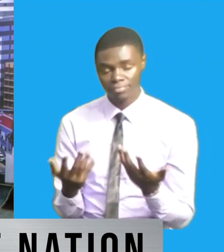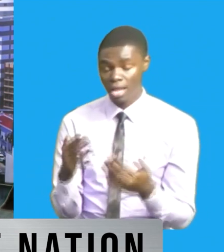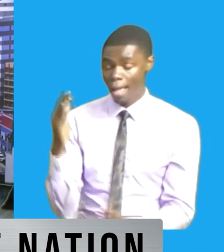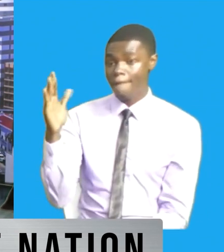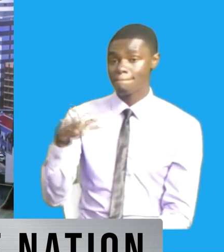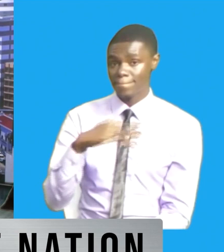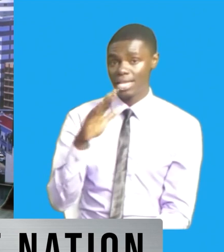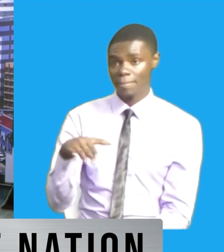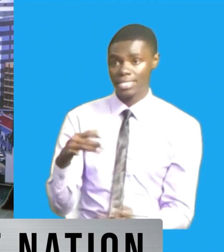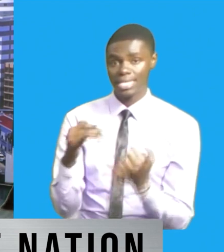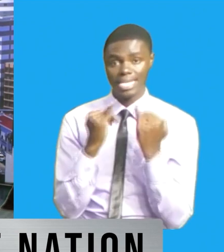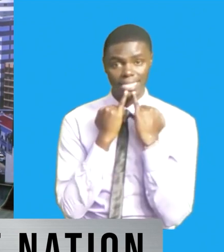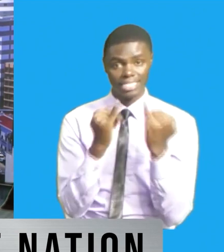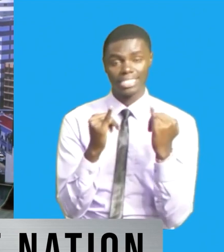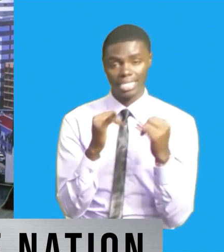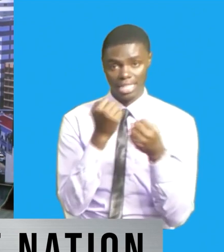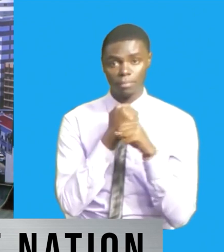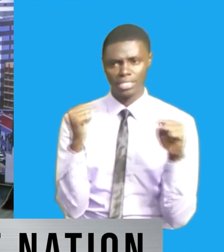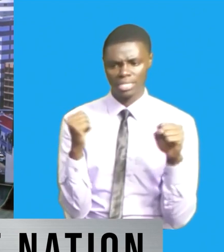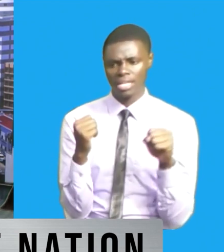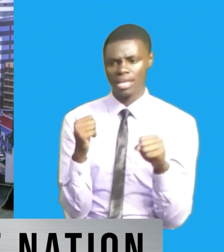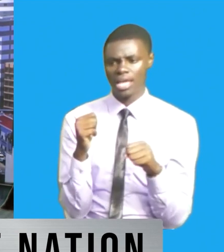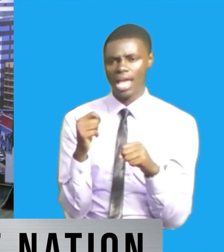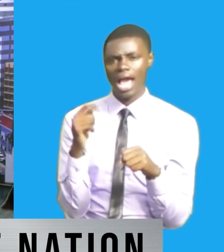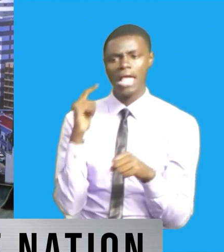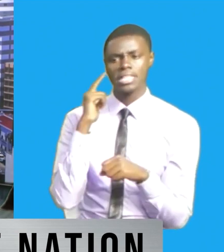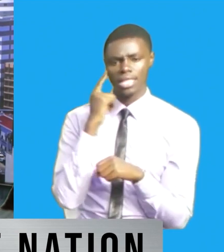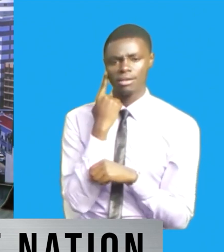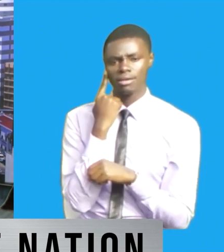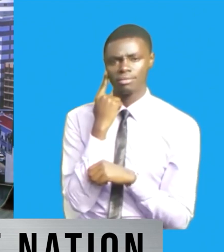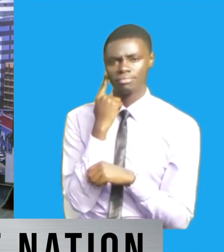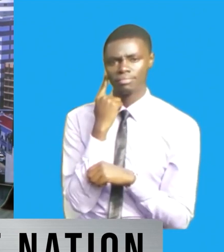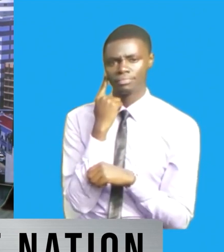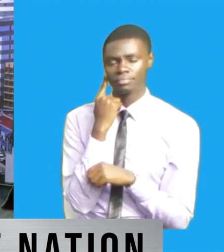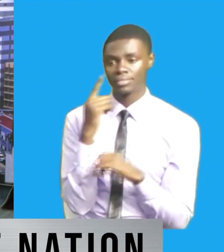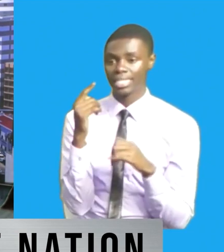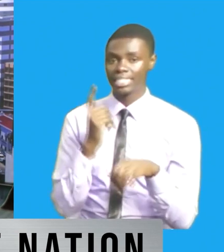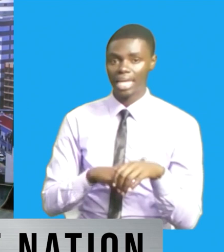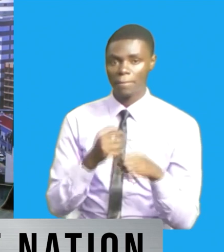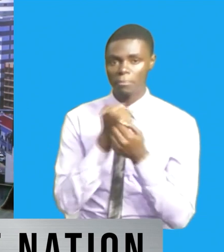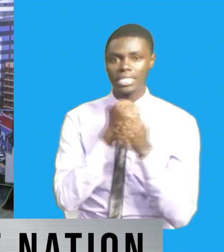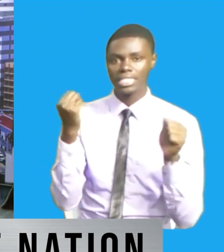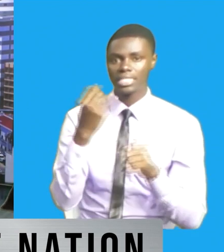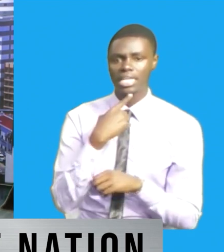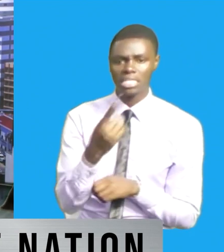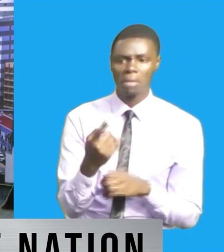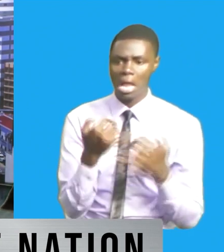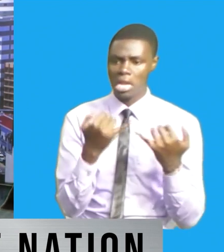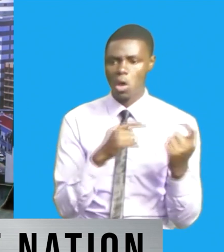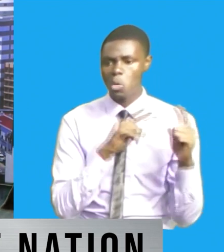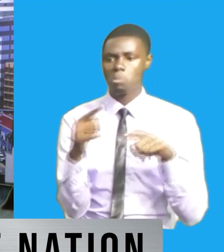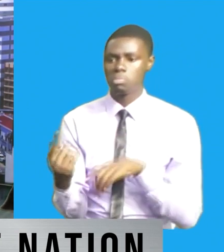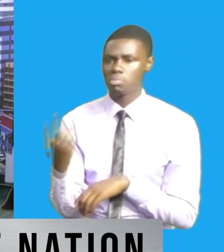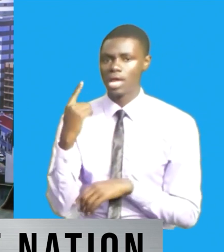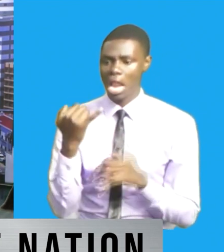parliament instructs the president. So I find it really odd that saa ile rais amesema ndio sasa wanakuja kutoka ati sisi